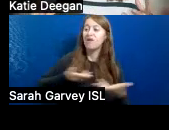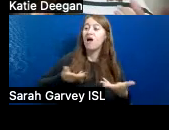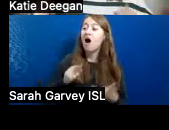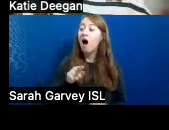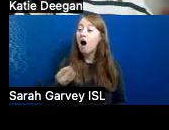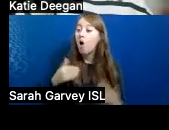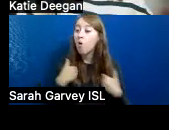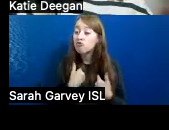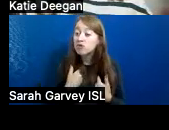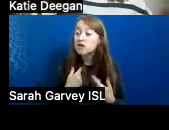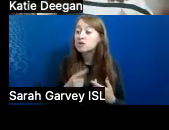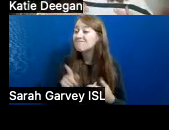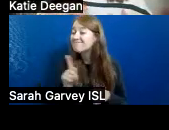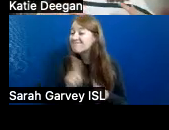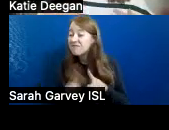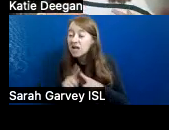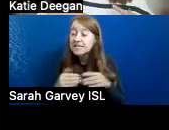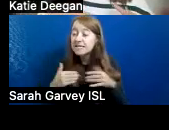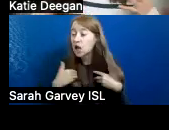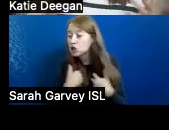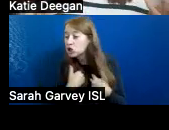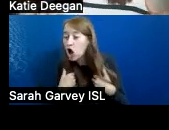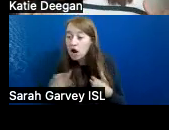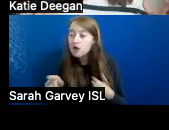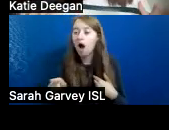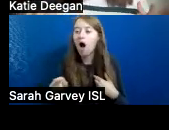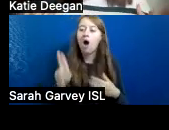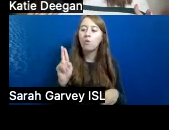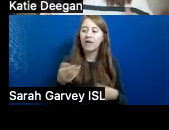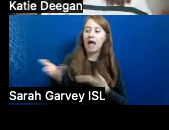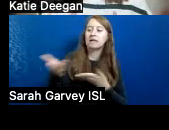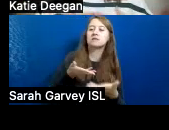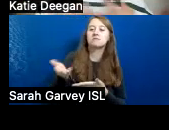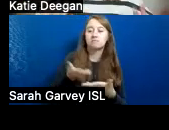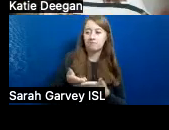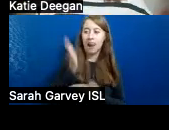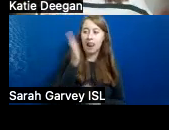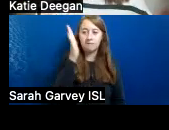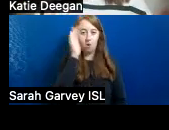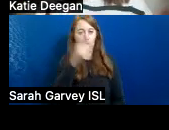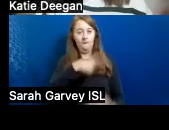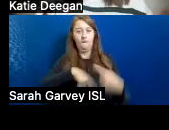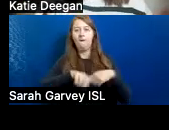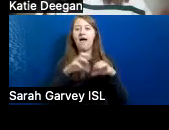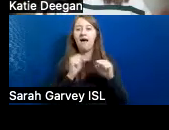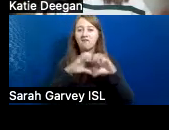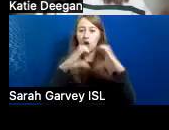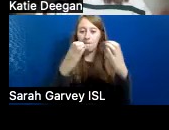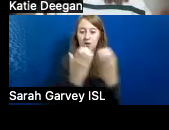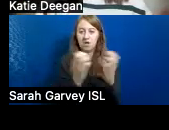and address them accordingly then, and kind of know that there's a community of other women around that feel similar to